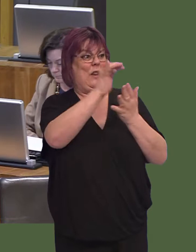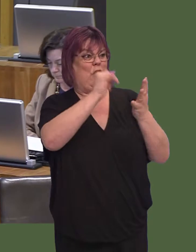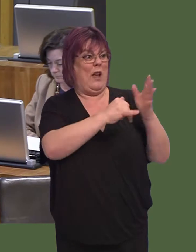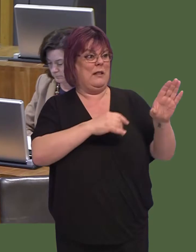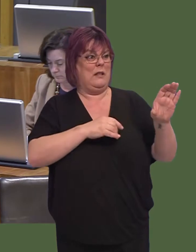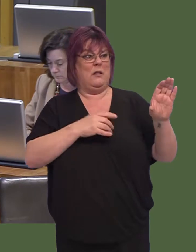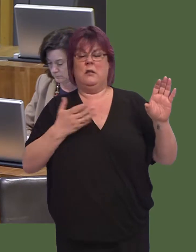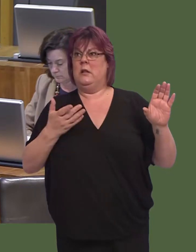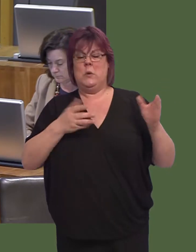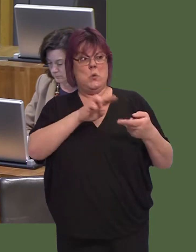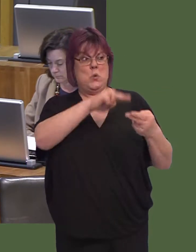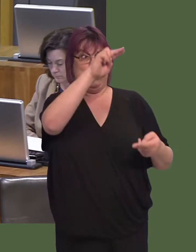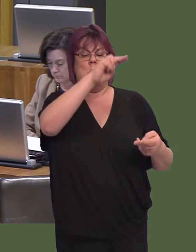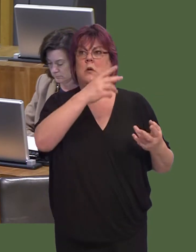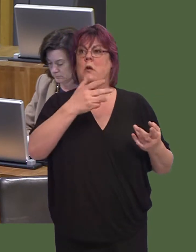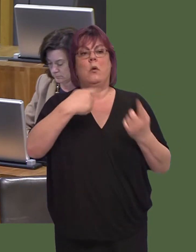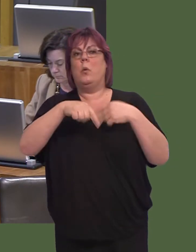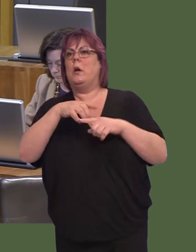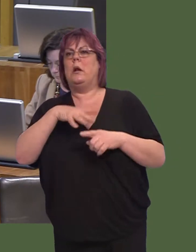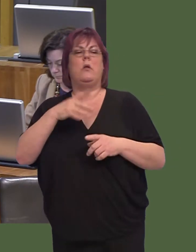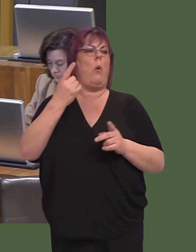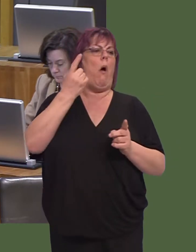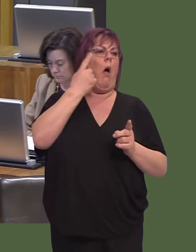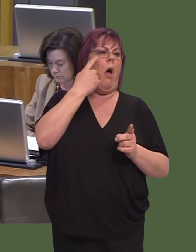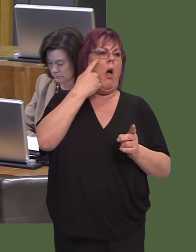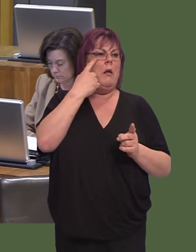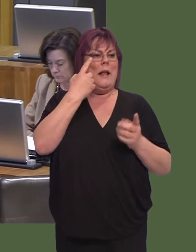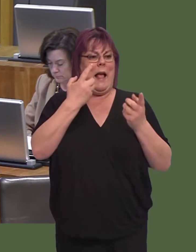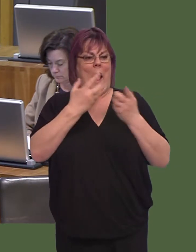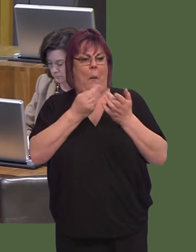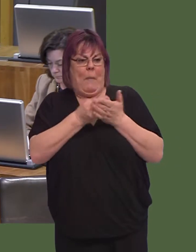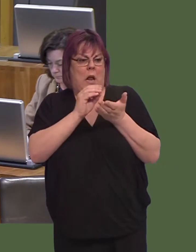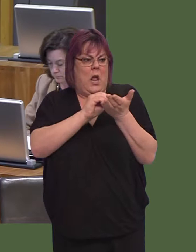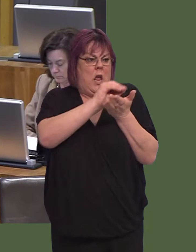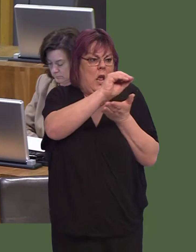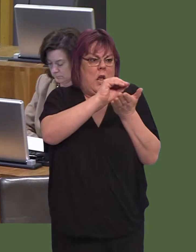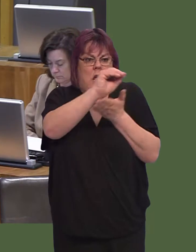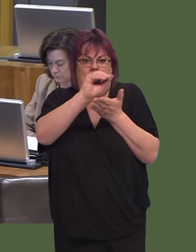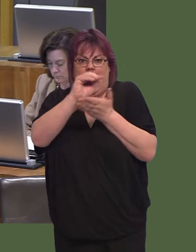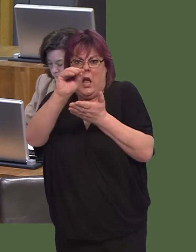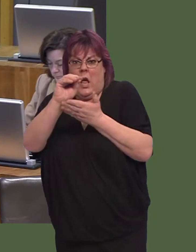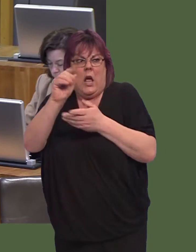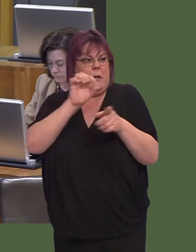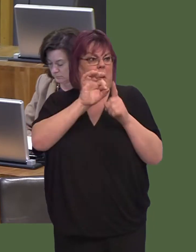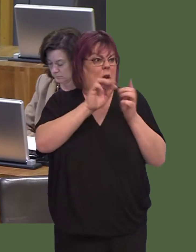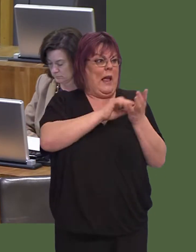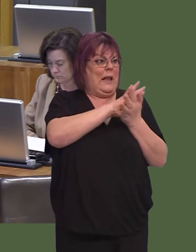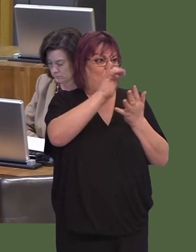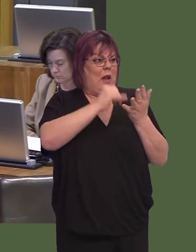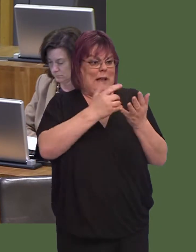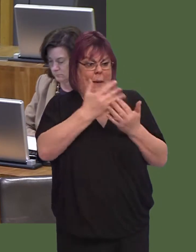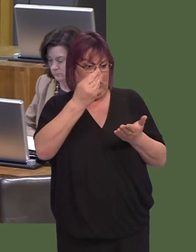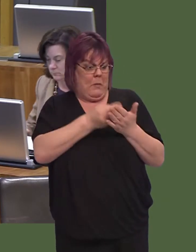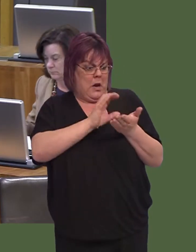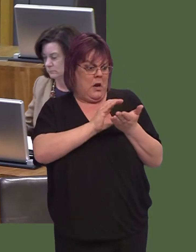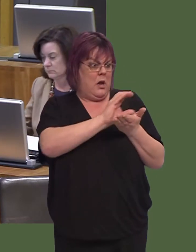to, as political parties, I believe we have to look very carefully, and the Parliamentary Review, in fairness, has done this, as to how we allocate resources to the NHS in the